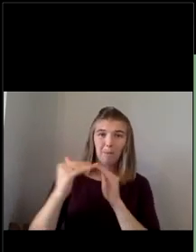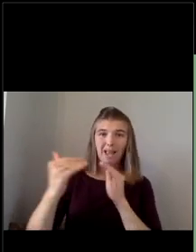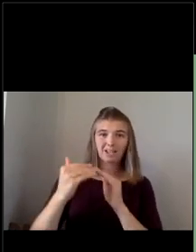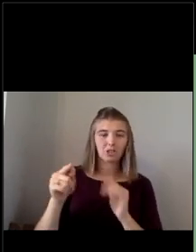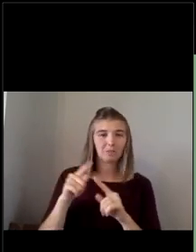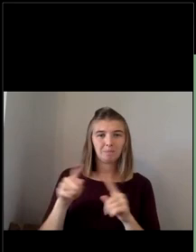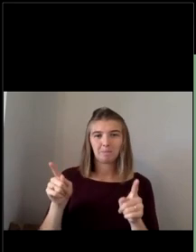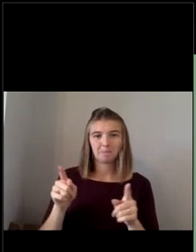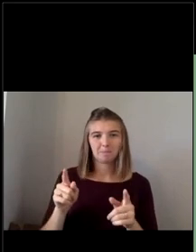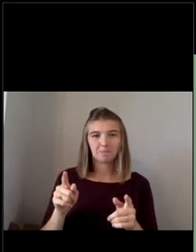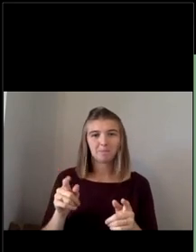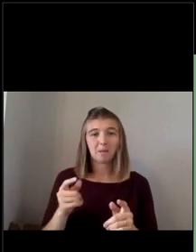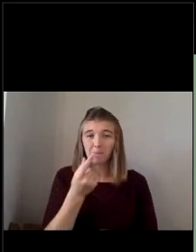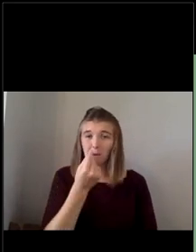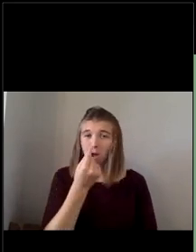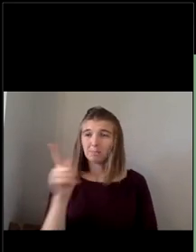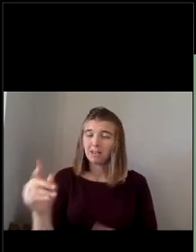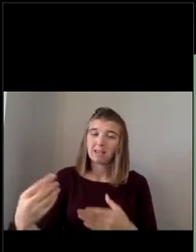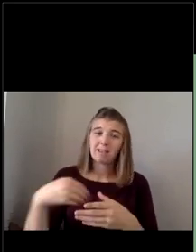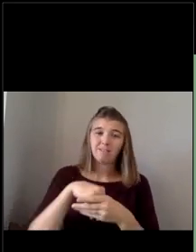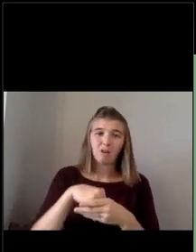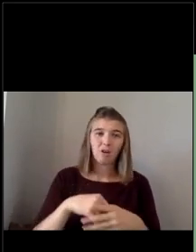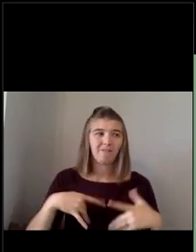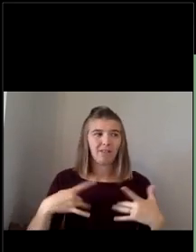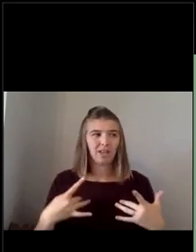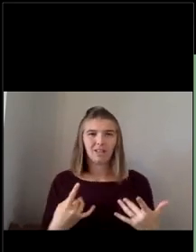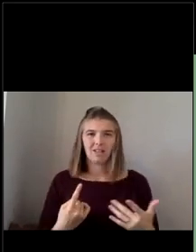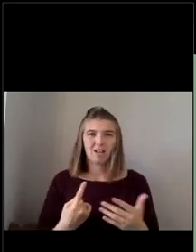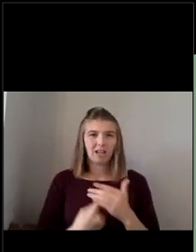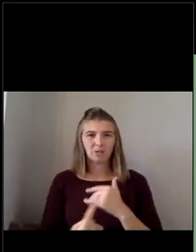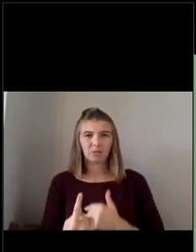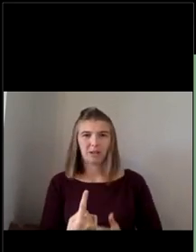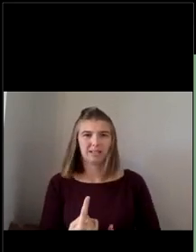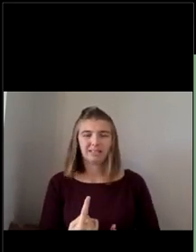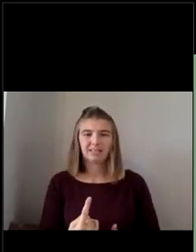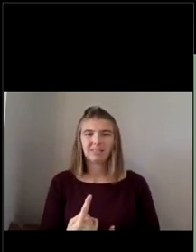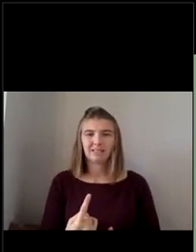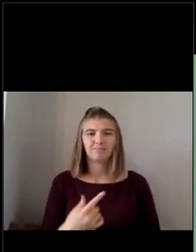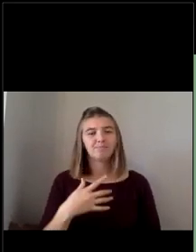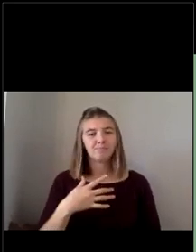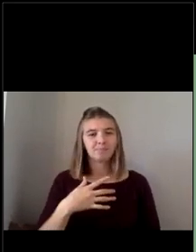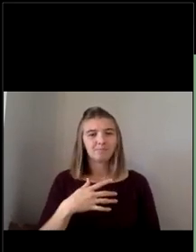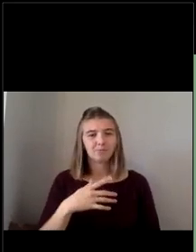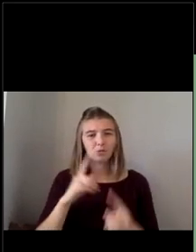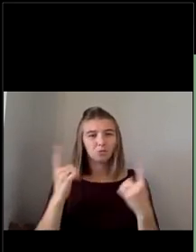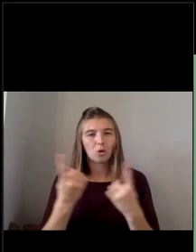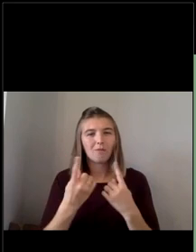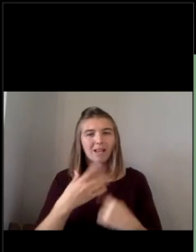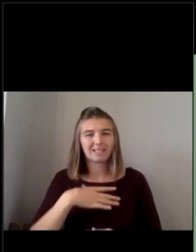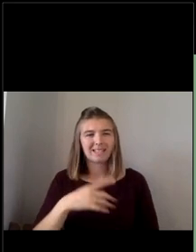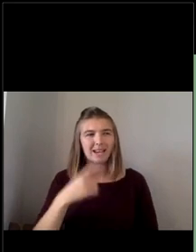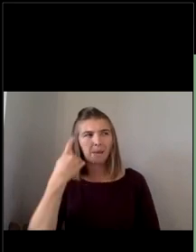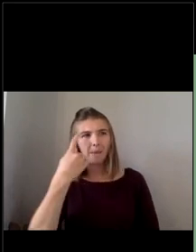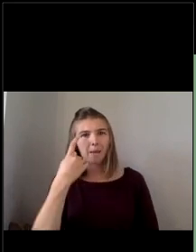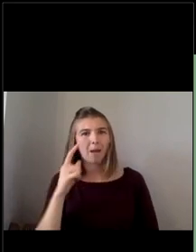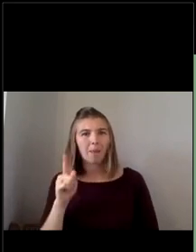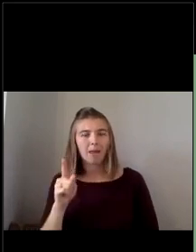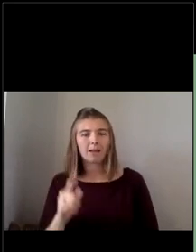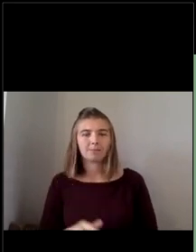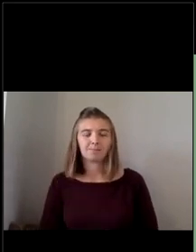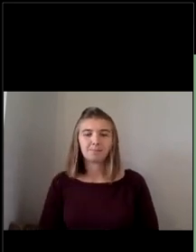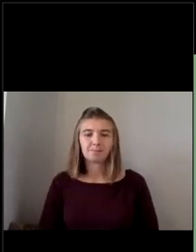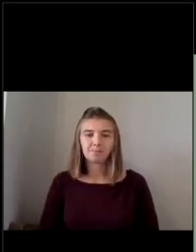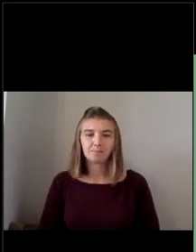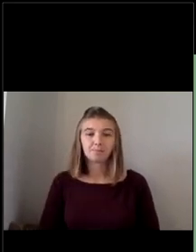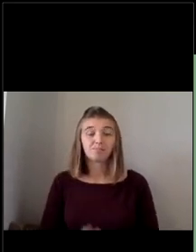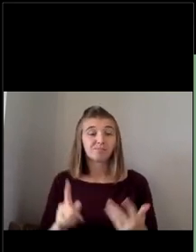often cause them to feel very, very isolated. And that needs to be taken into consideration. Gender is also